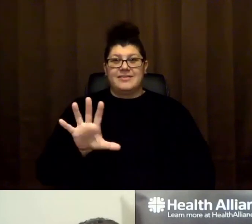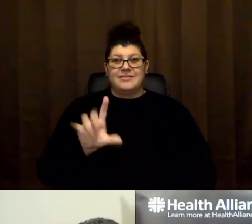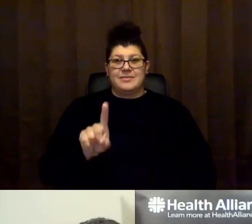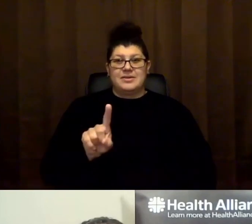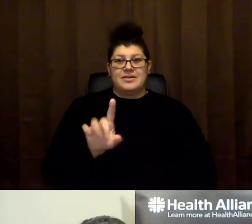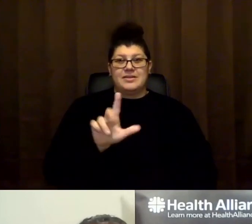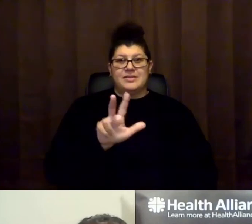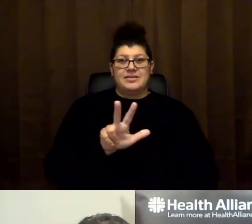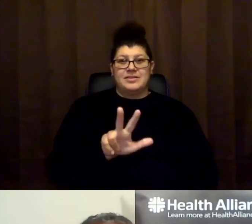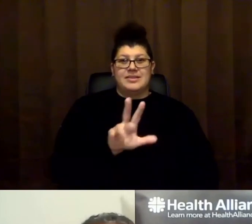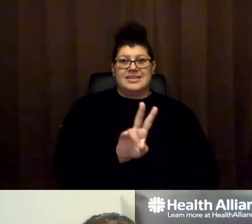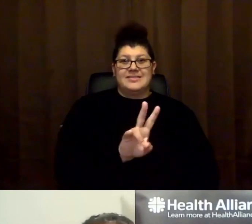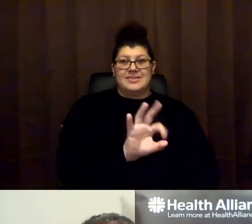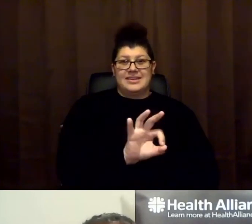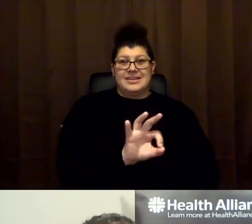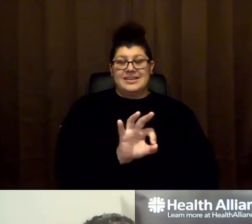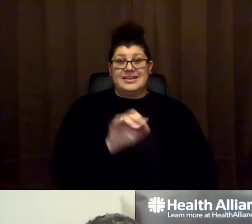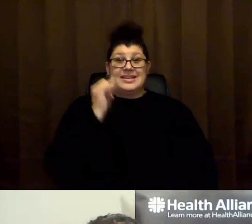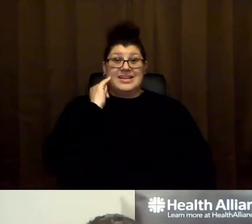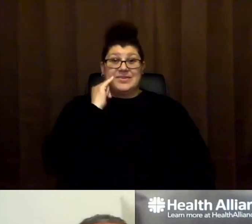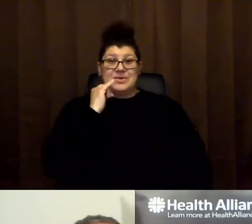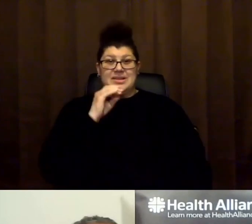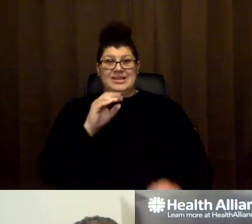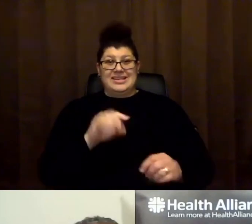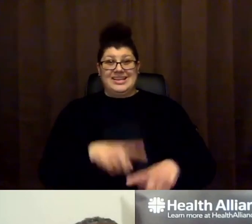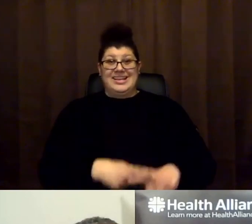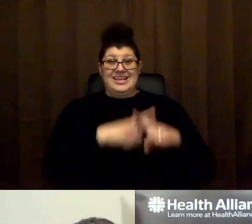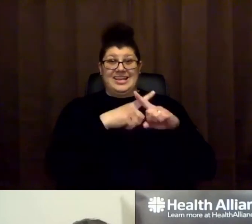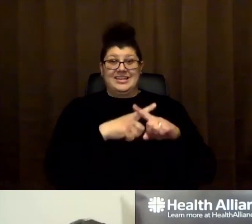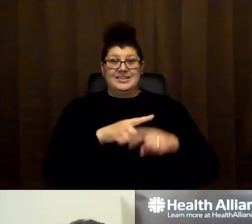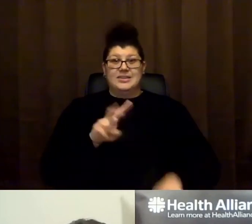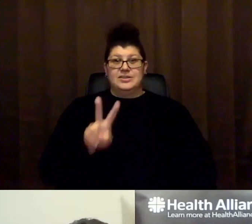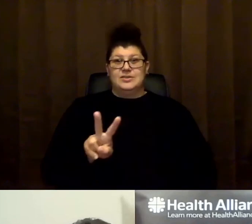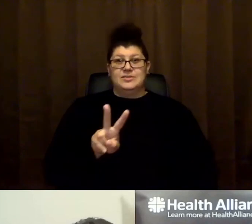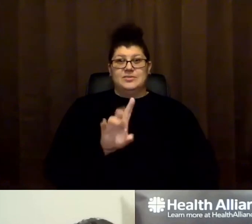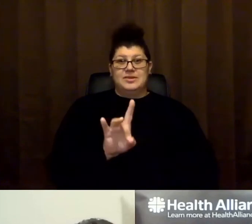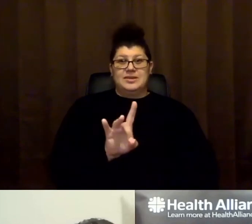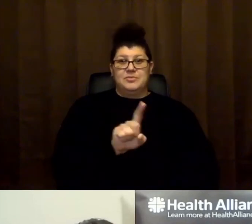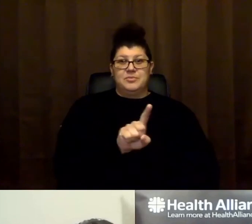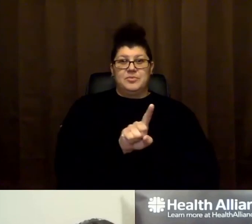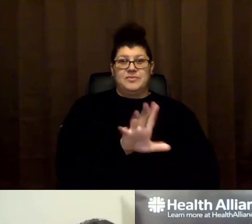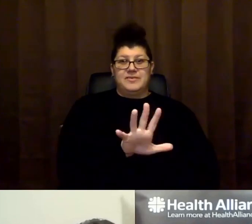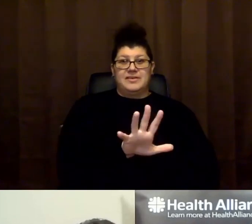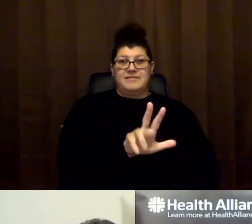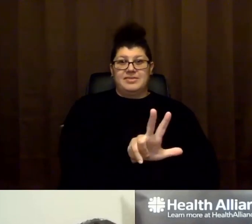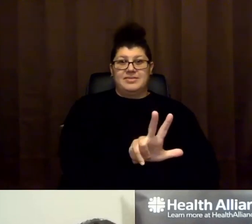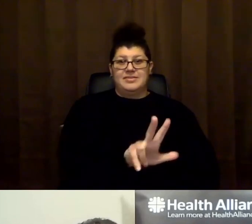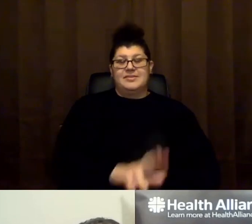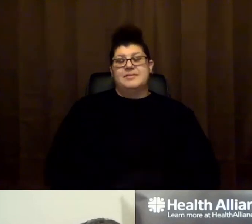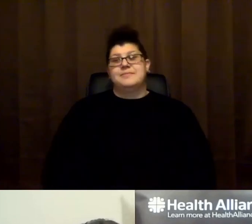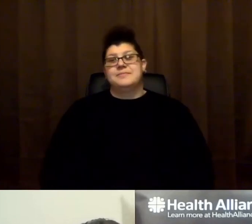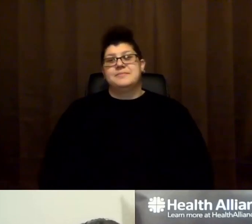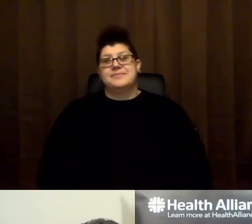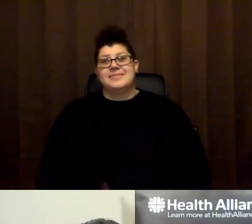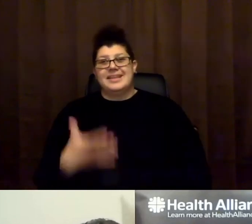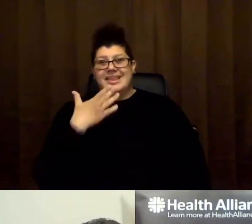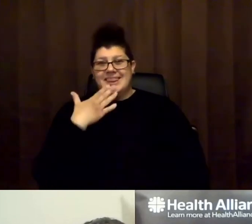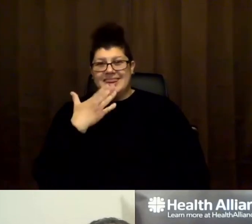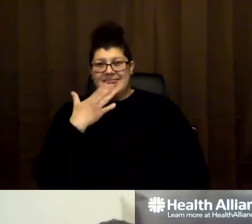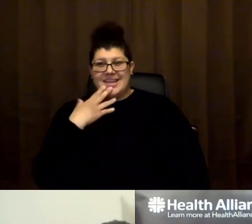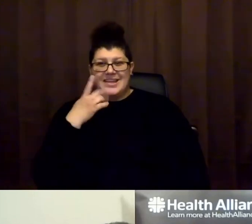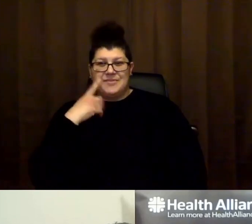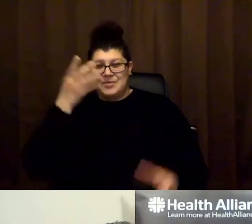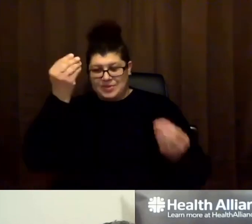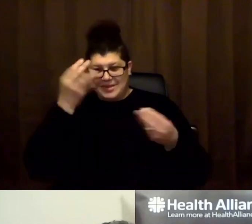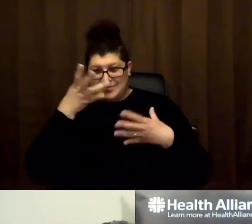800-851-3379. And my personal extension is going to be 28153. Okay, wonderful. Well, thanks so much, Jonathan, for the info